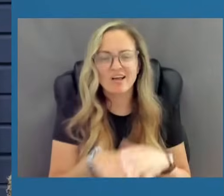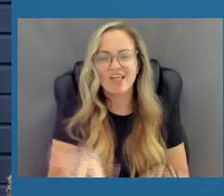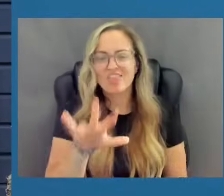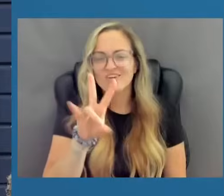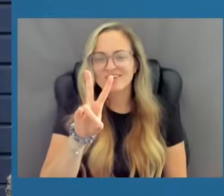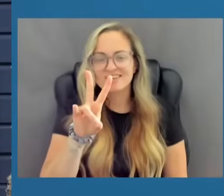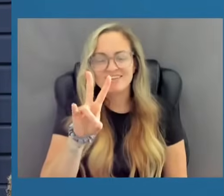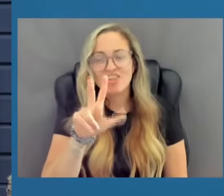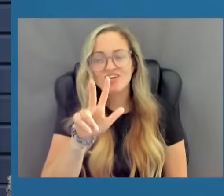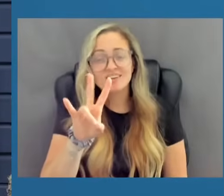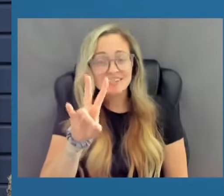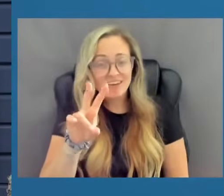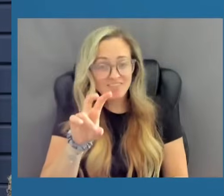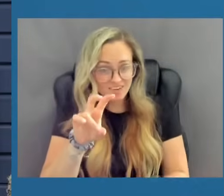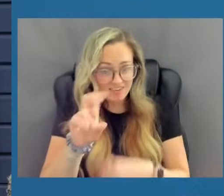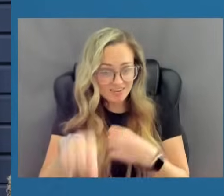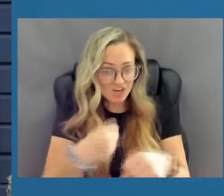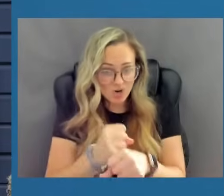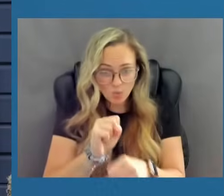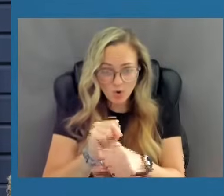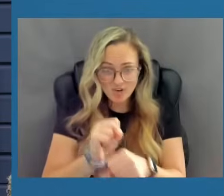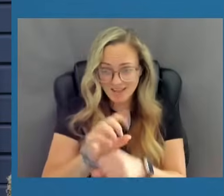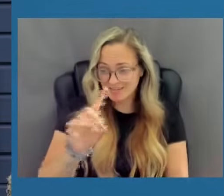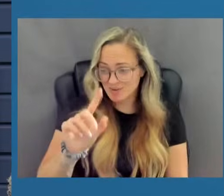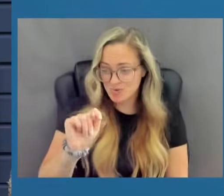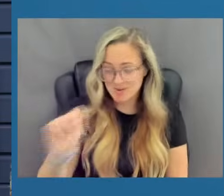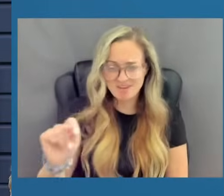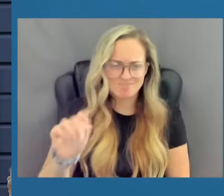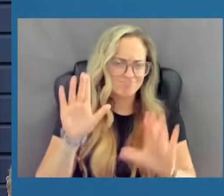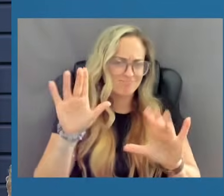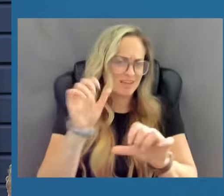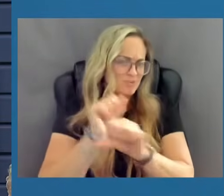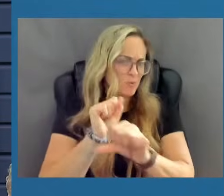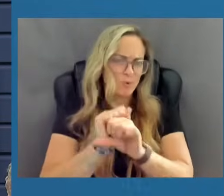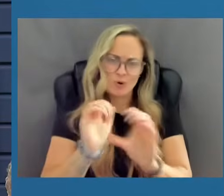37-year employee at the state DOT, so extraordinary service as well.